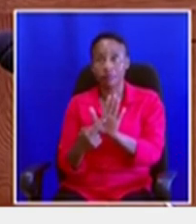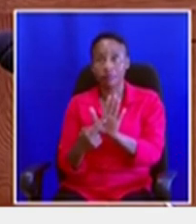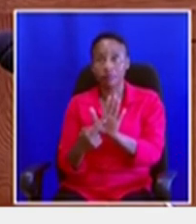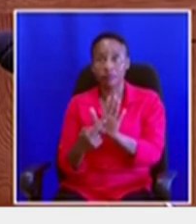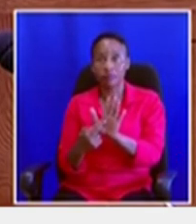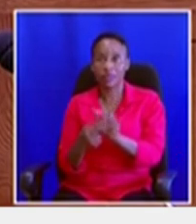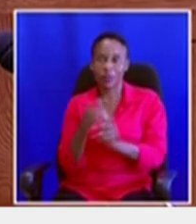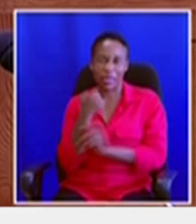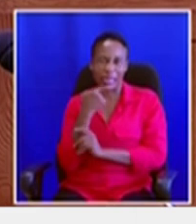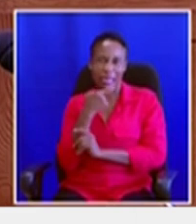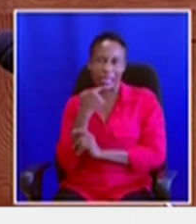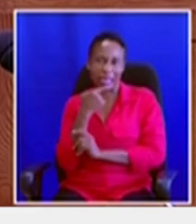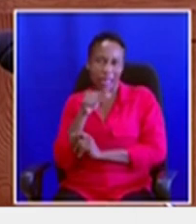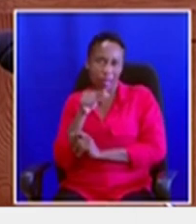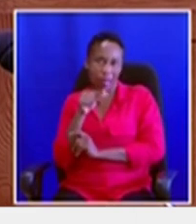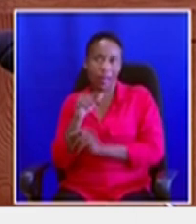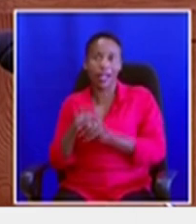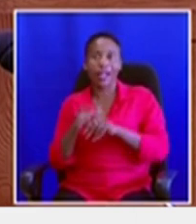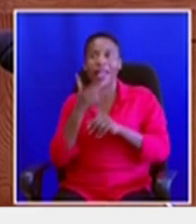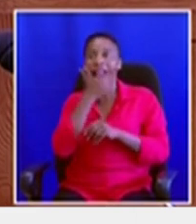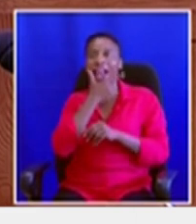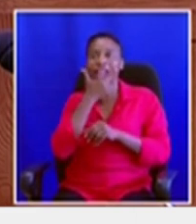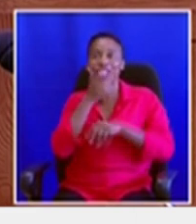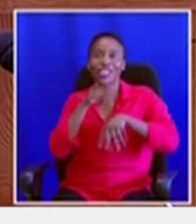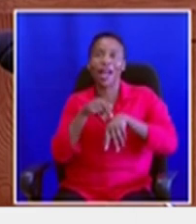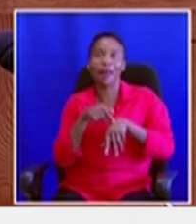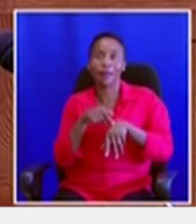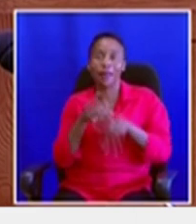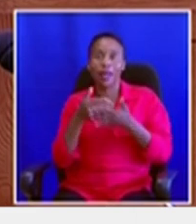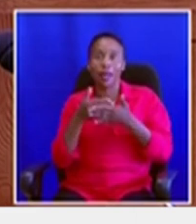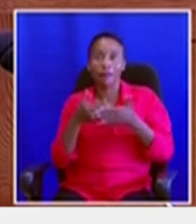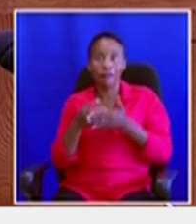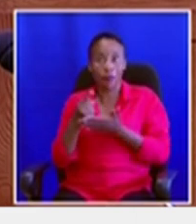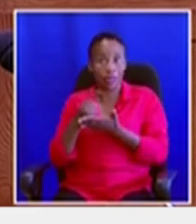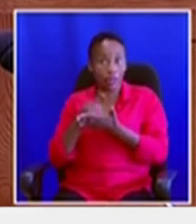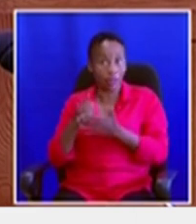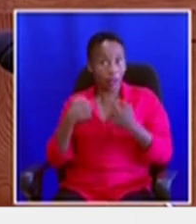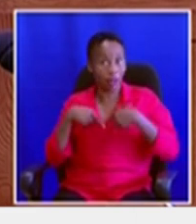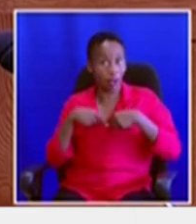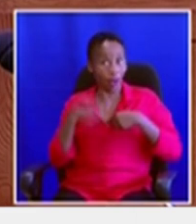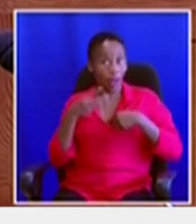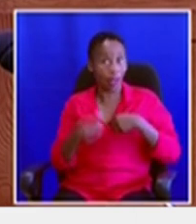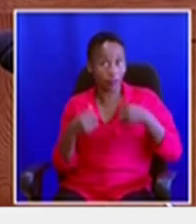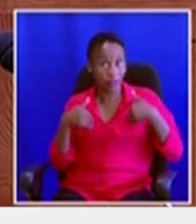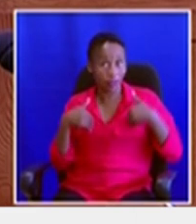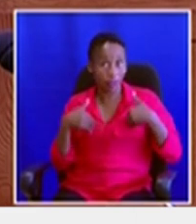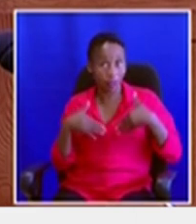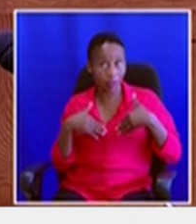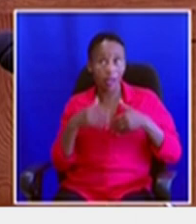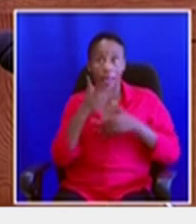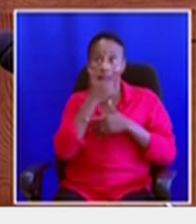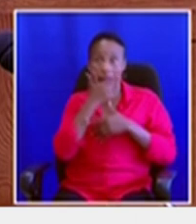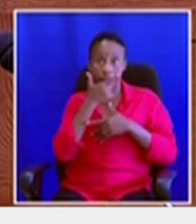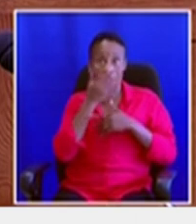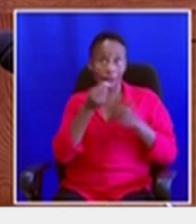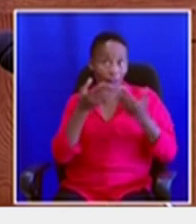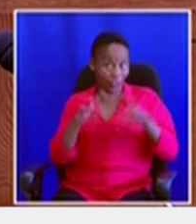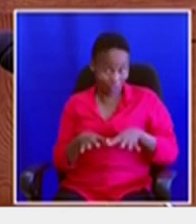to lunchtime. And before we had our discussions, we had lunch.